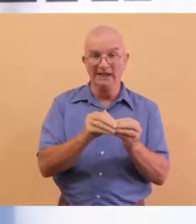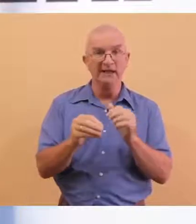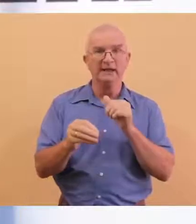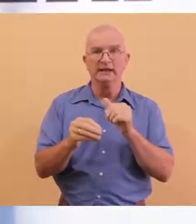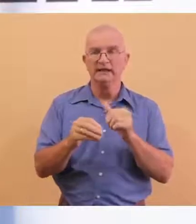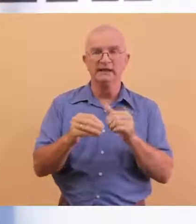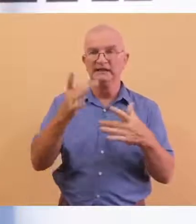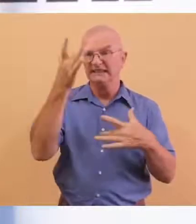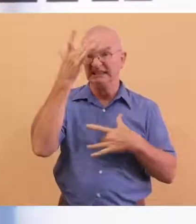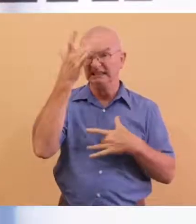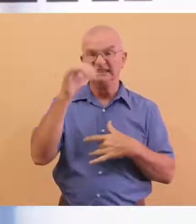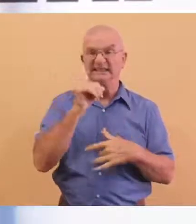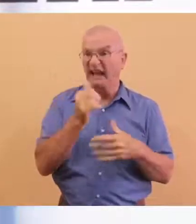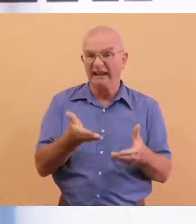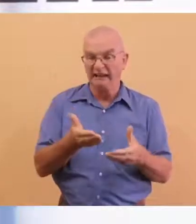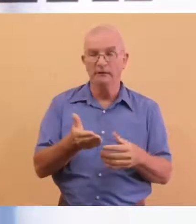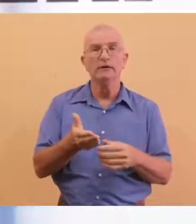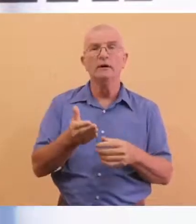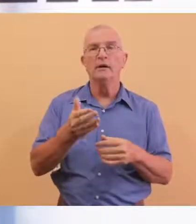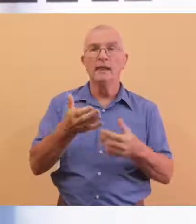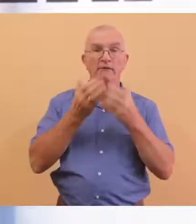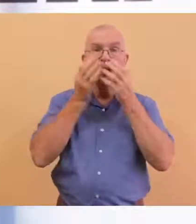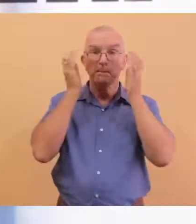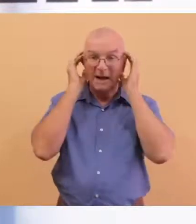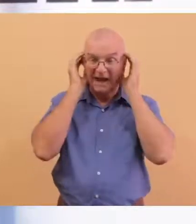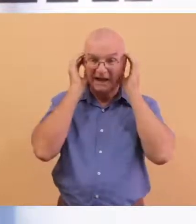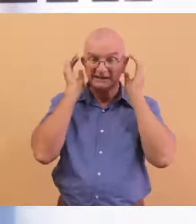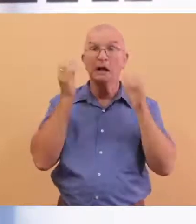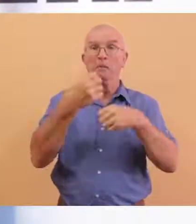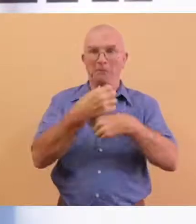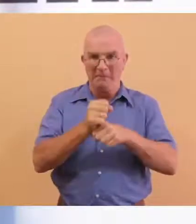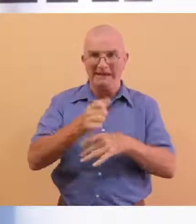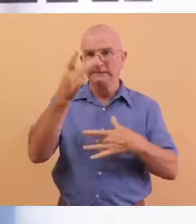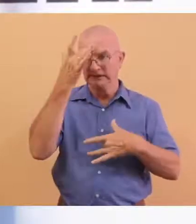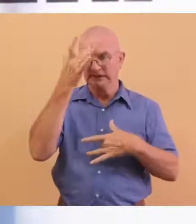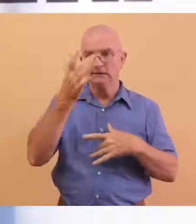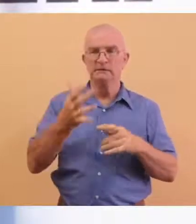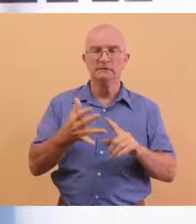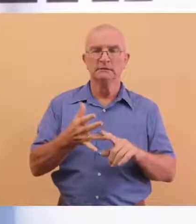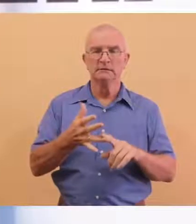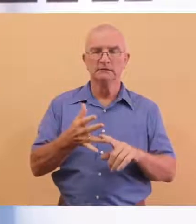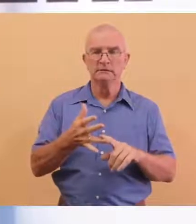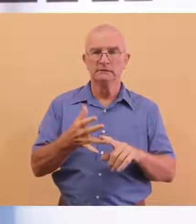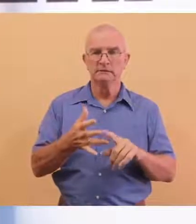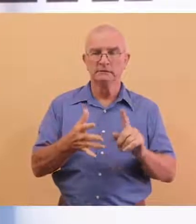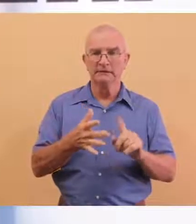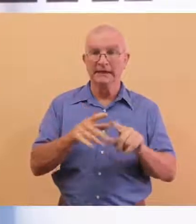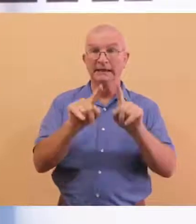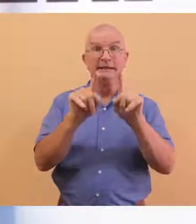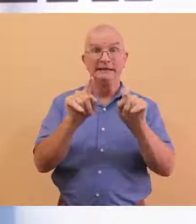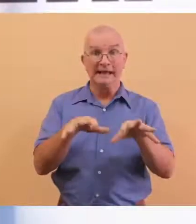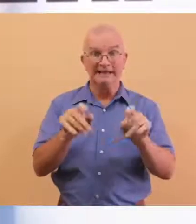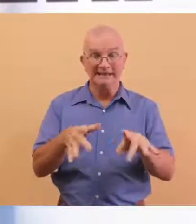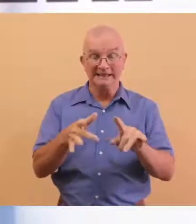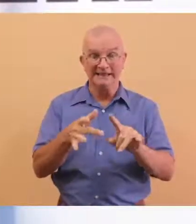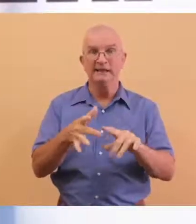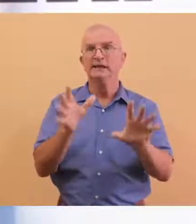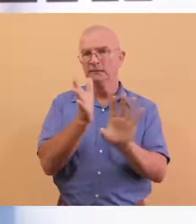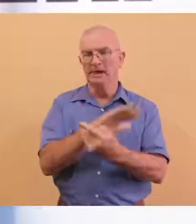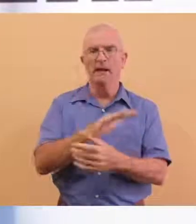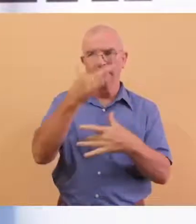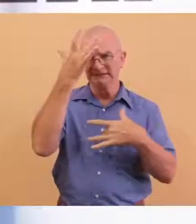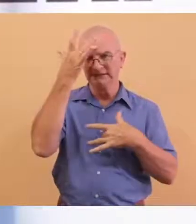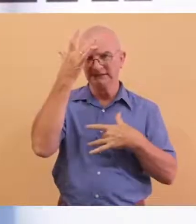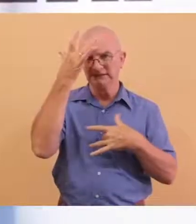doesn't exist, that wearing a mask causes the disease, even testing brings about